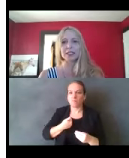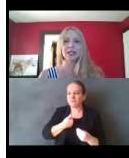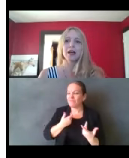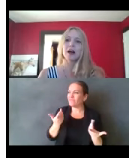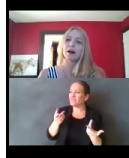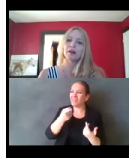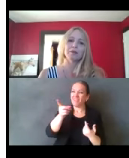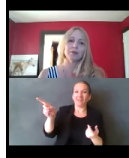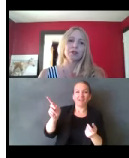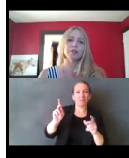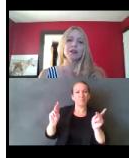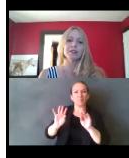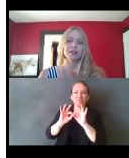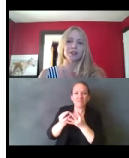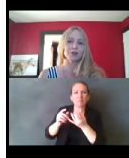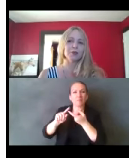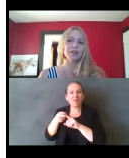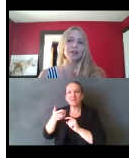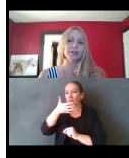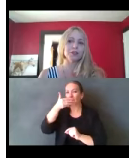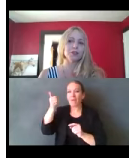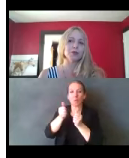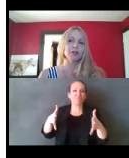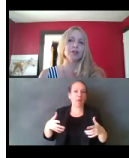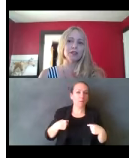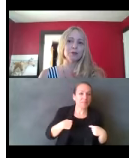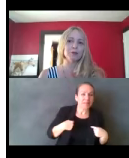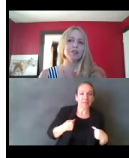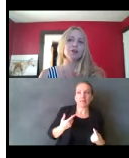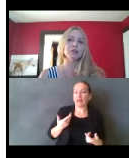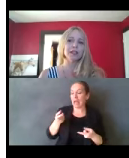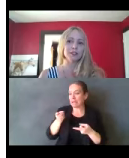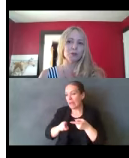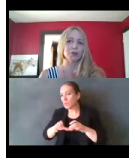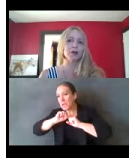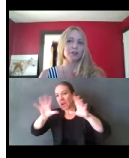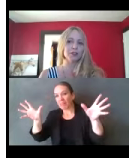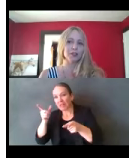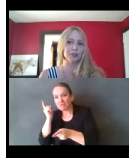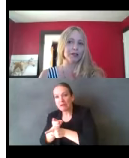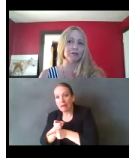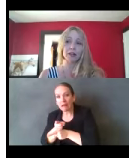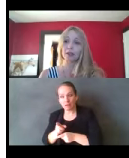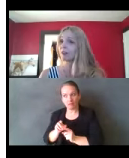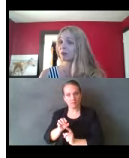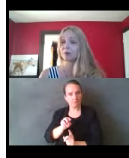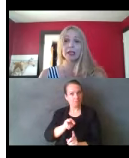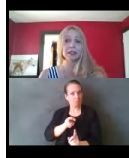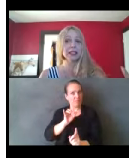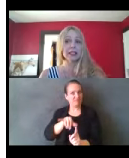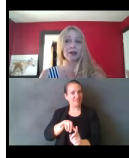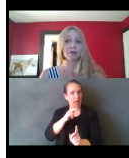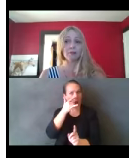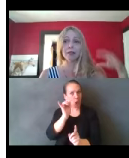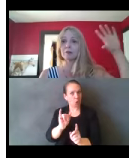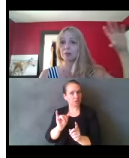right. Those kinds of things are really the triggers that we would start thinking it's more depression than grief. And not that grief can't